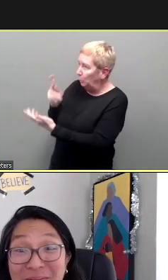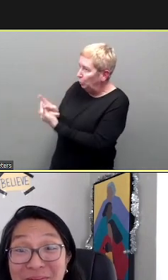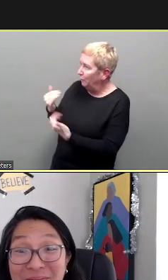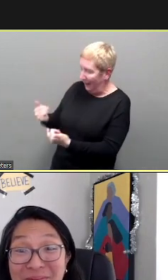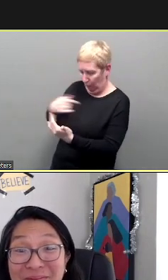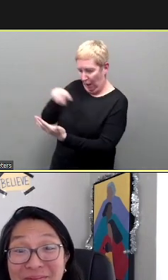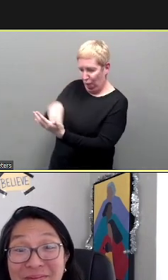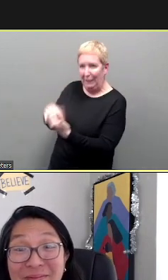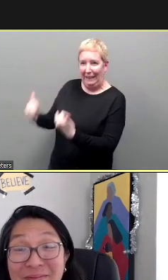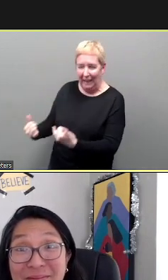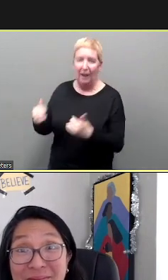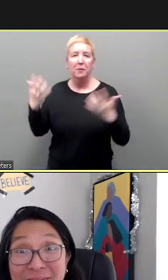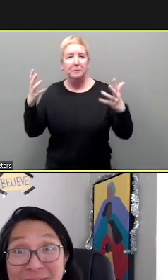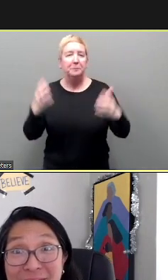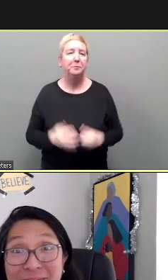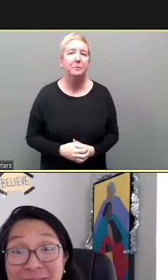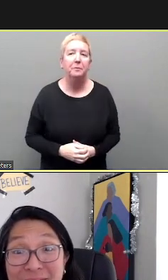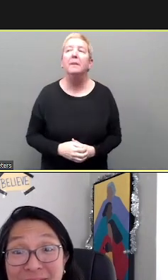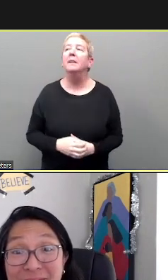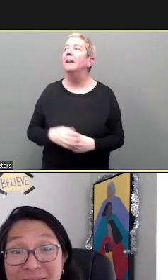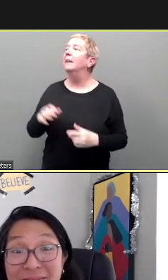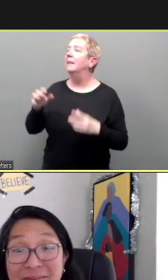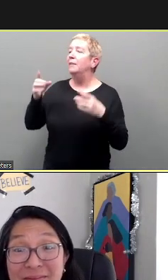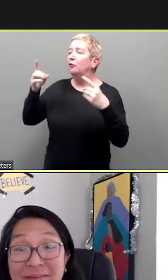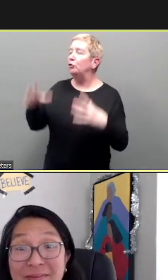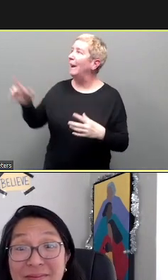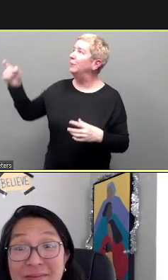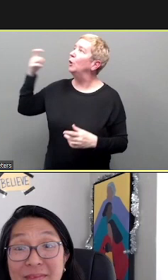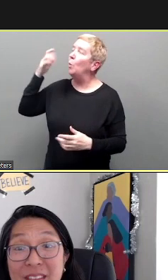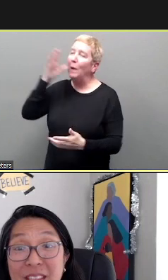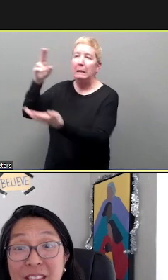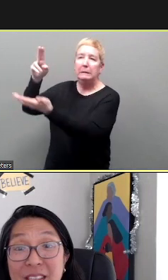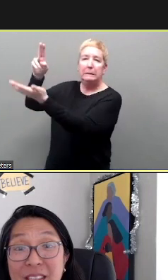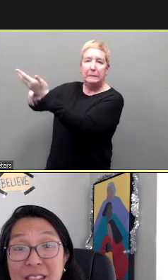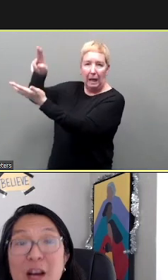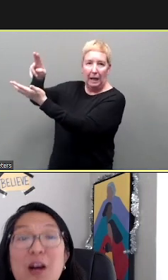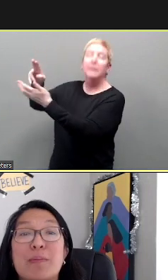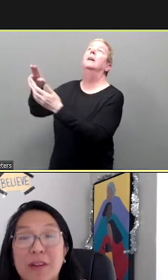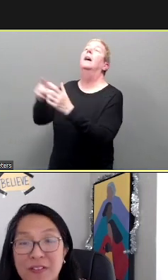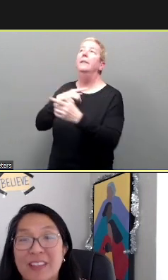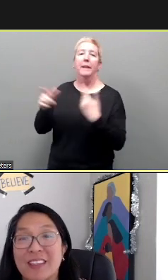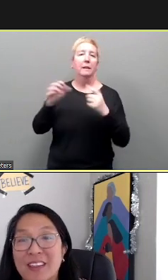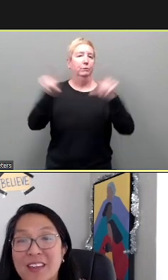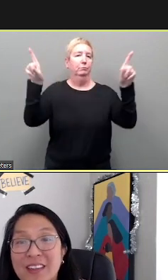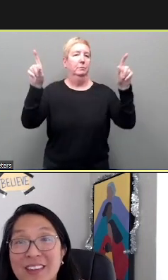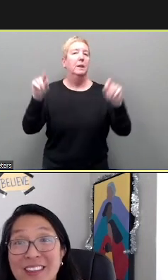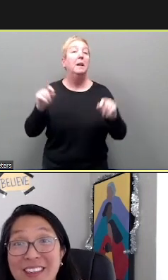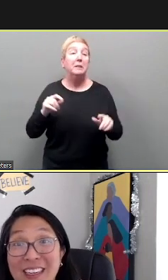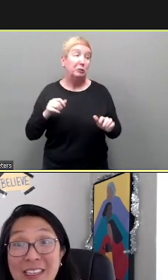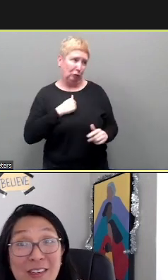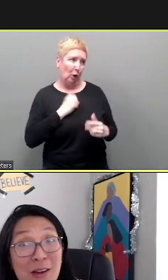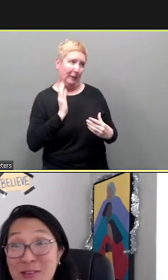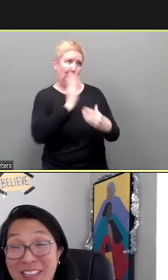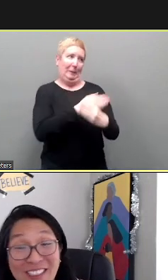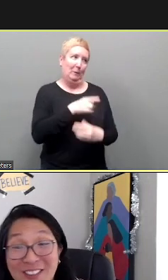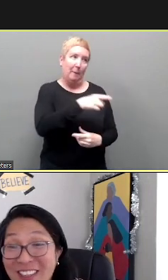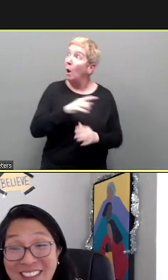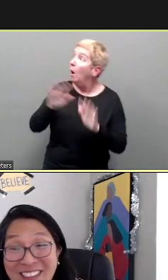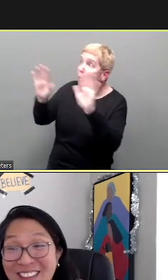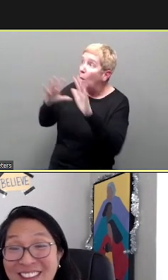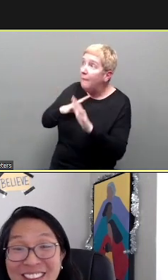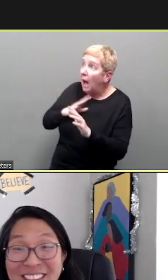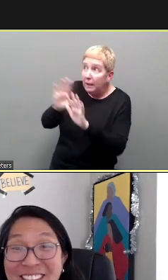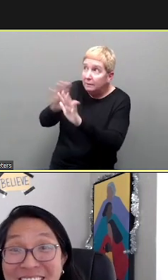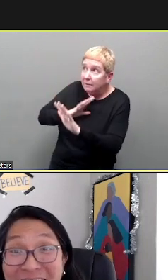just the Director Walensky just needs to sign it and we're good to go. Oh, perfect. Sorry to break in there, but no, that's